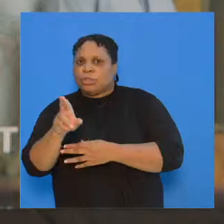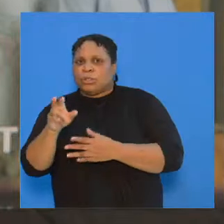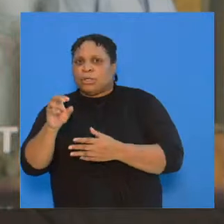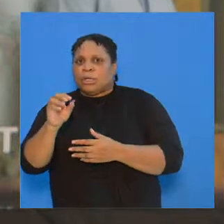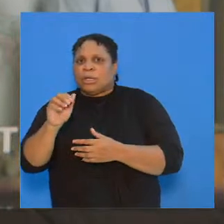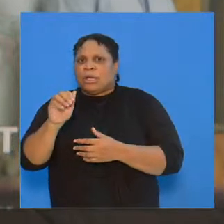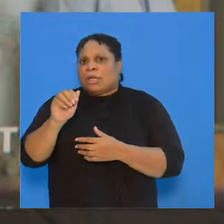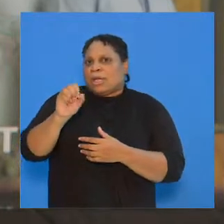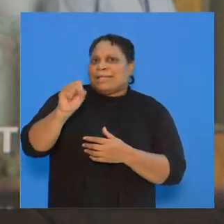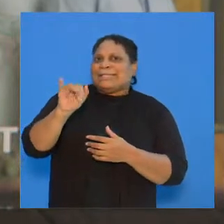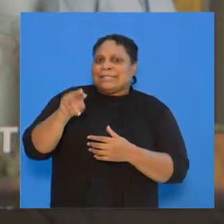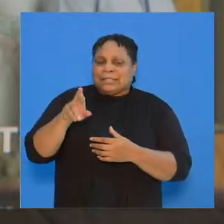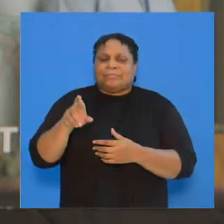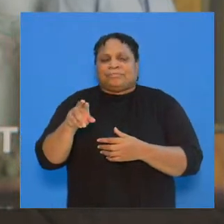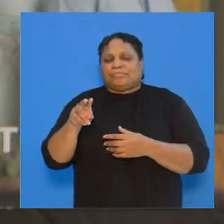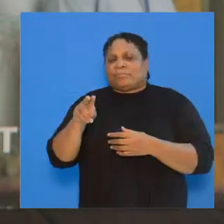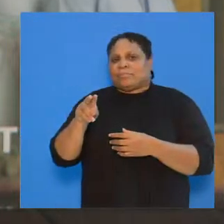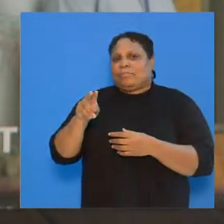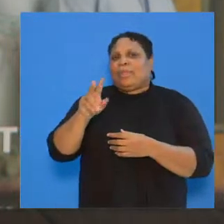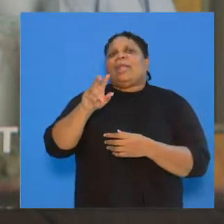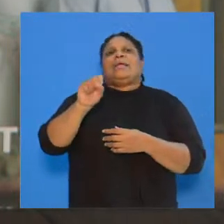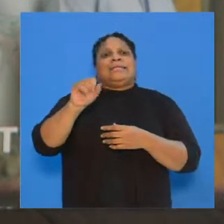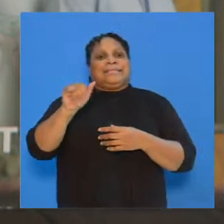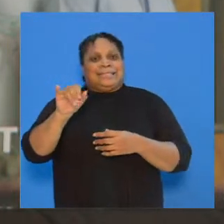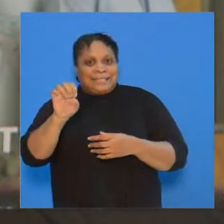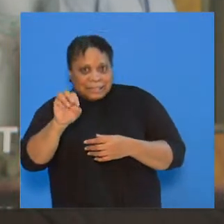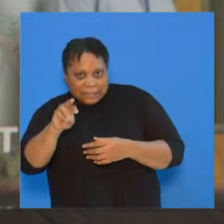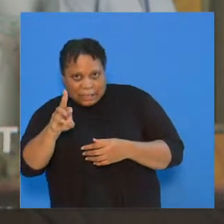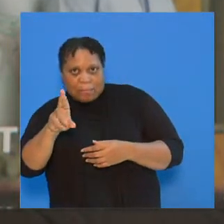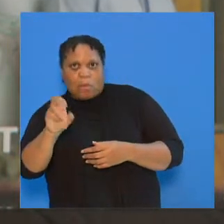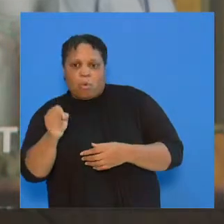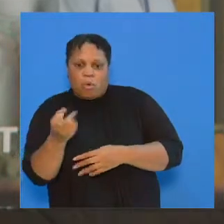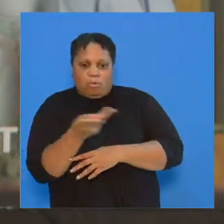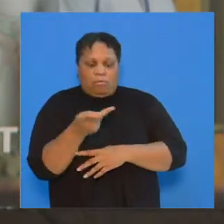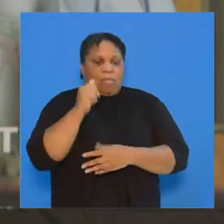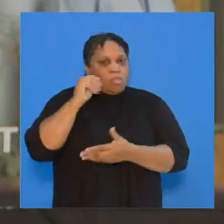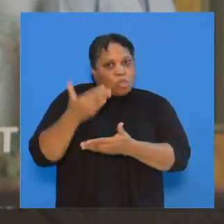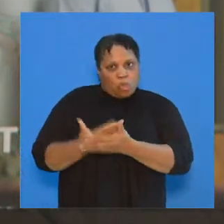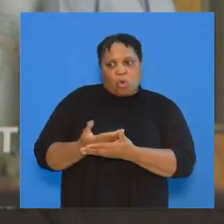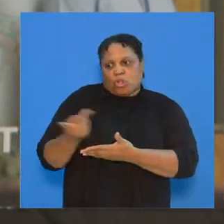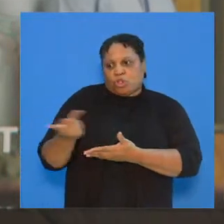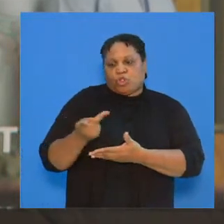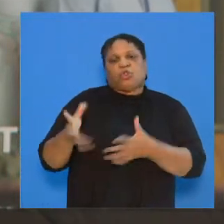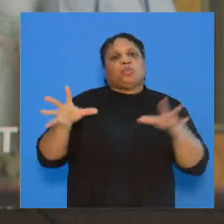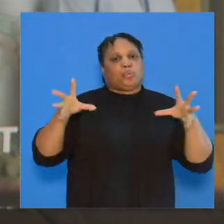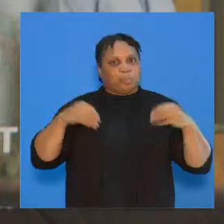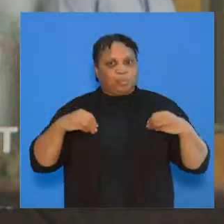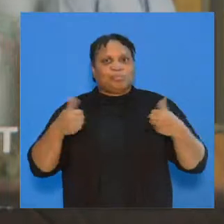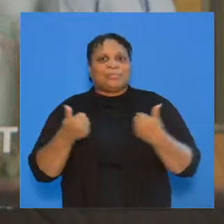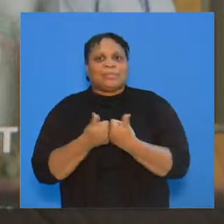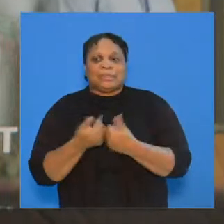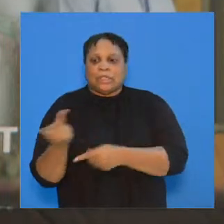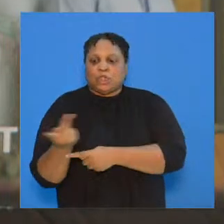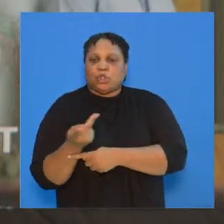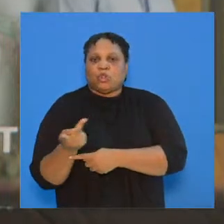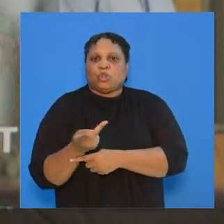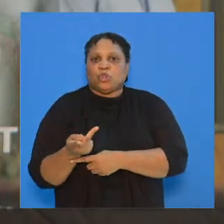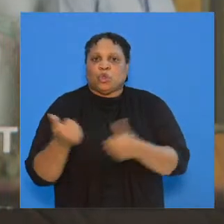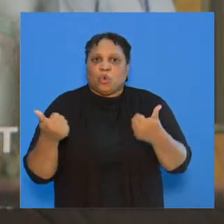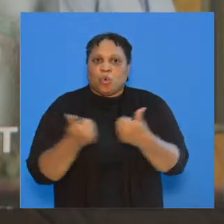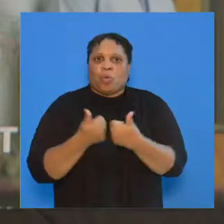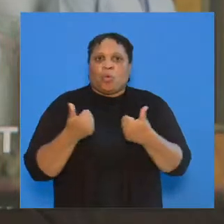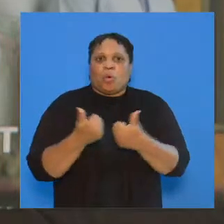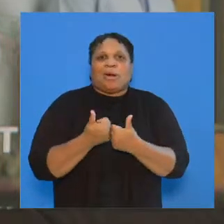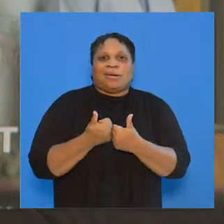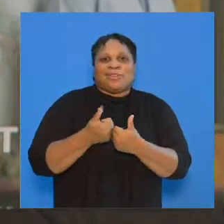CITV, and his daughter Carrie Seymour took up the challenge. Al and Carrie Seymour worked together on the animated